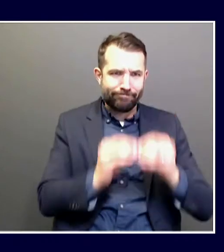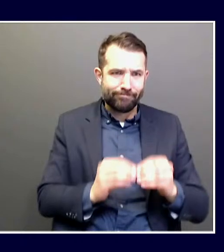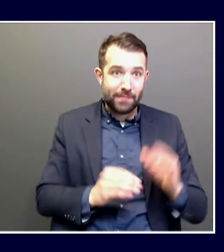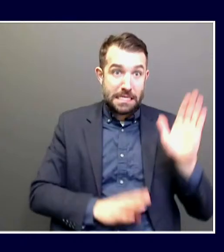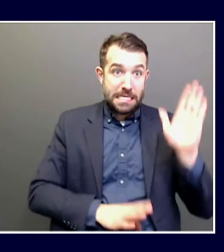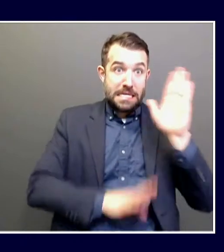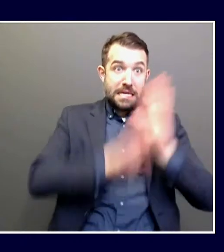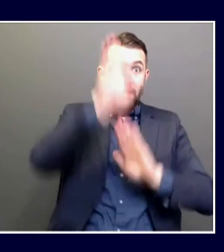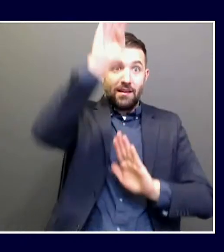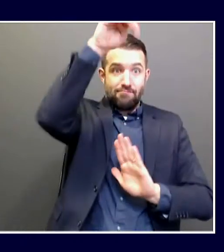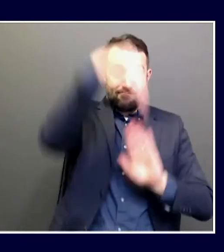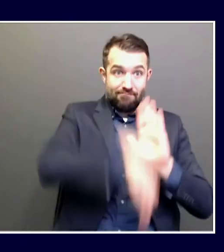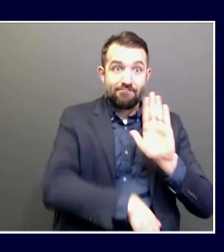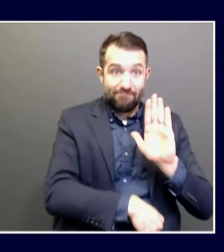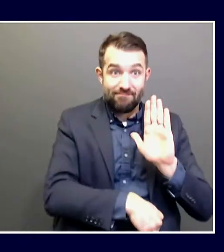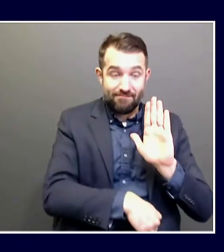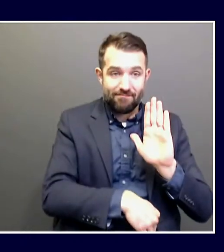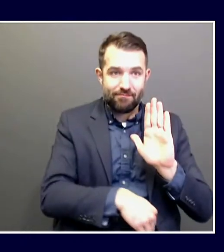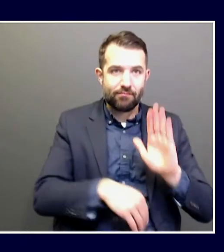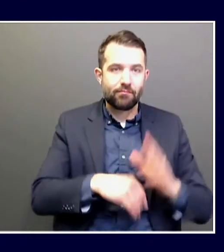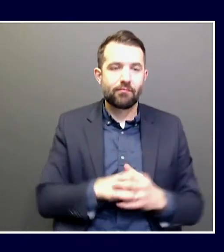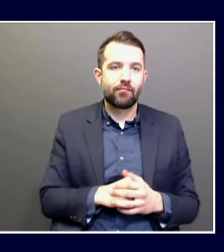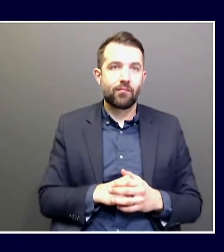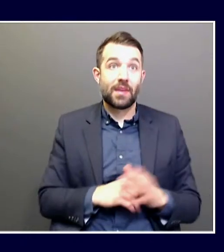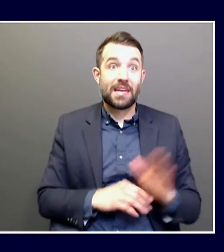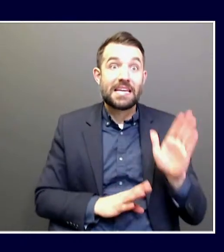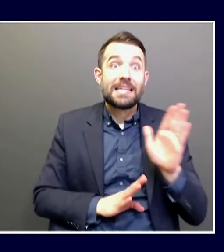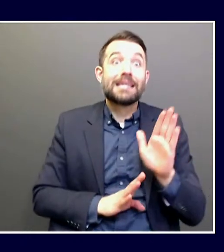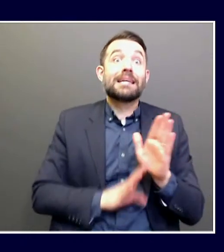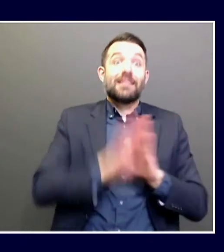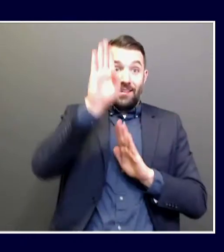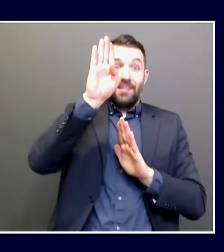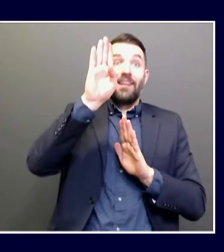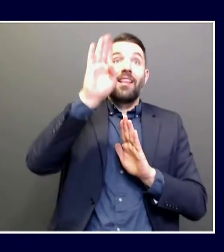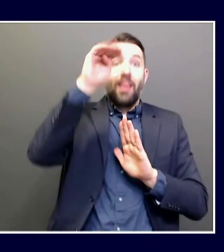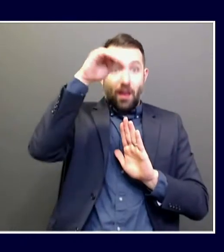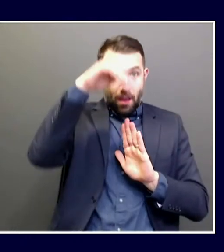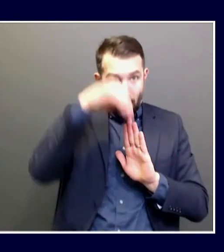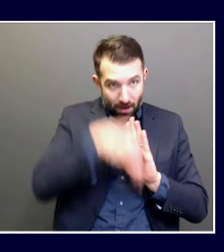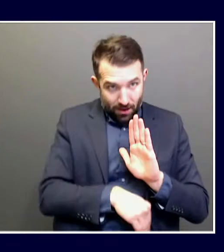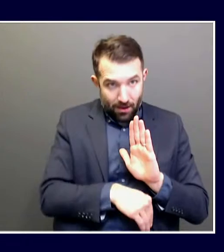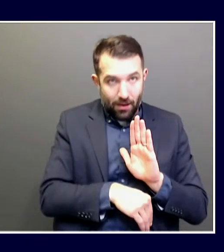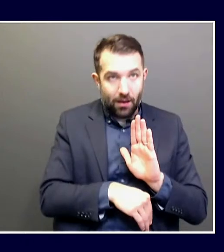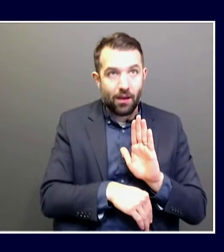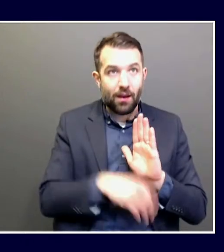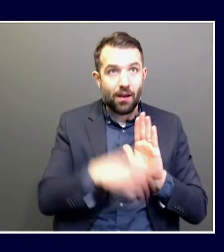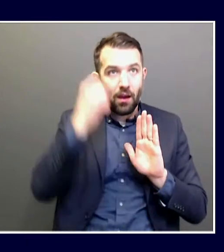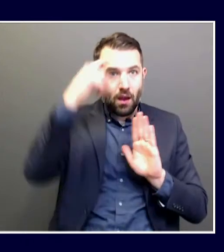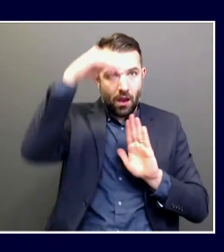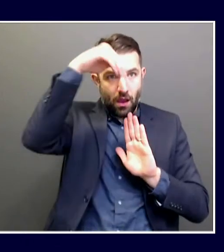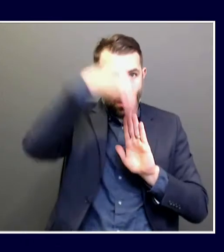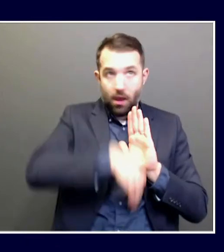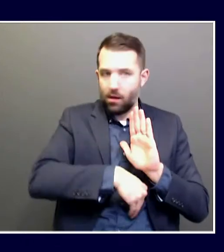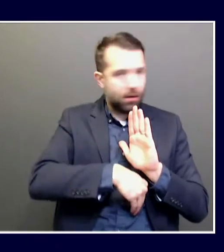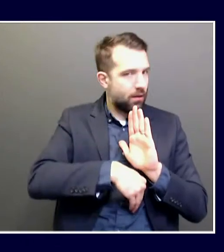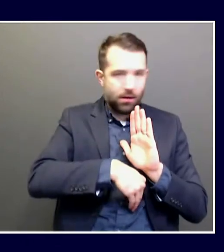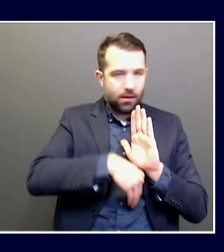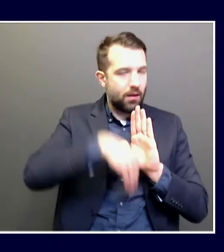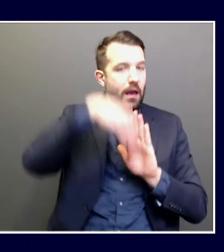those jurisdictions, there is a rapid increase and then a rapid fall, but it doesn't fall to the pre-Omicron